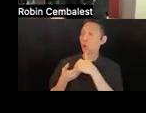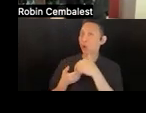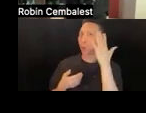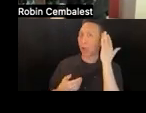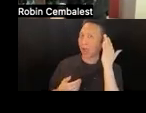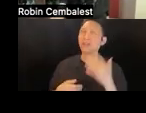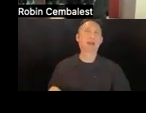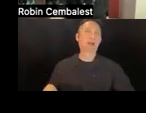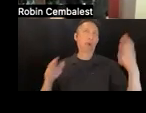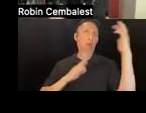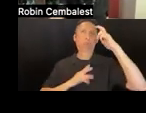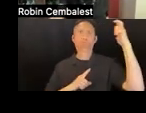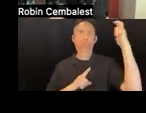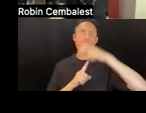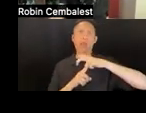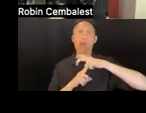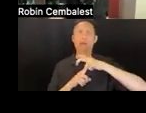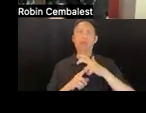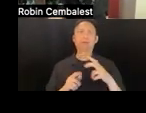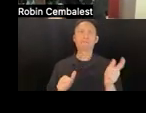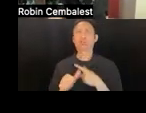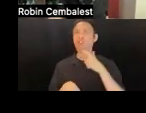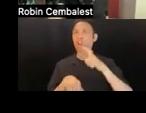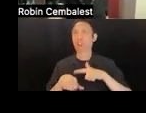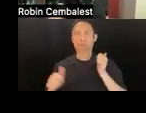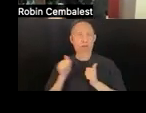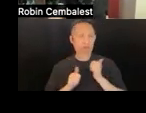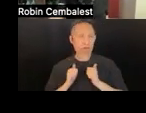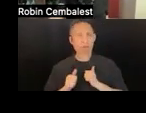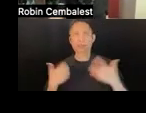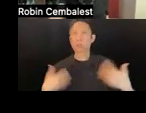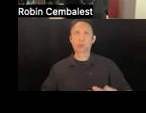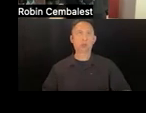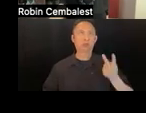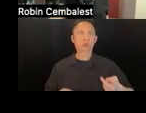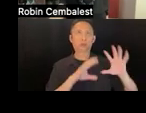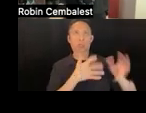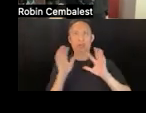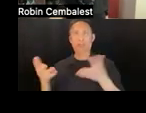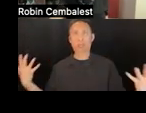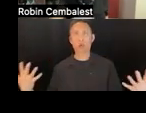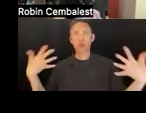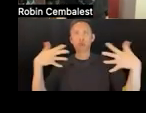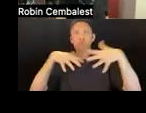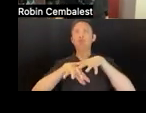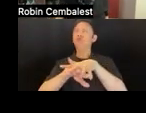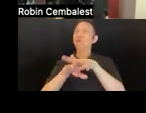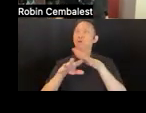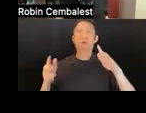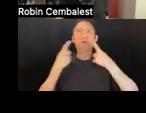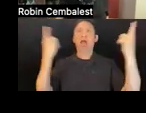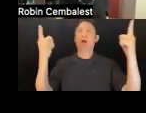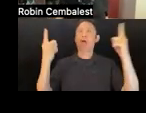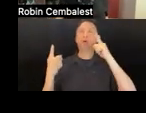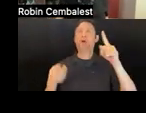uniting 2 iconic companies, both grounded in rich cultural traditions and renowned for their transformative artistry.